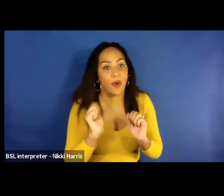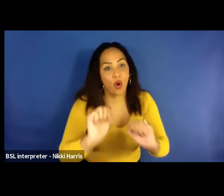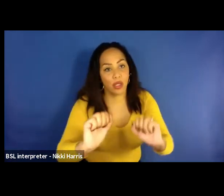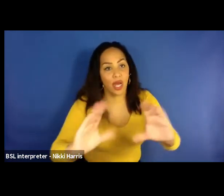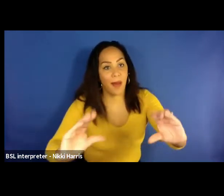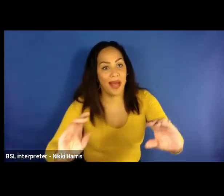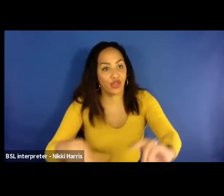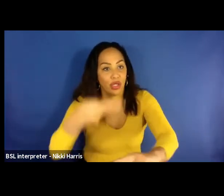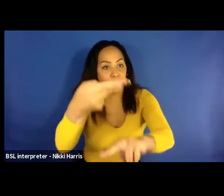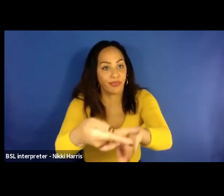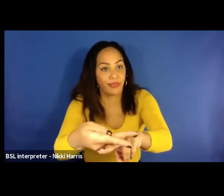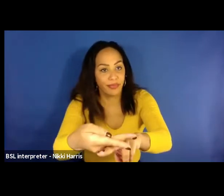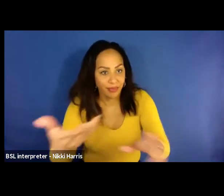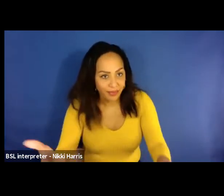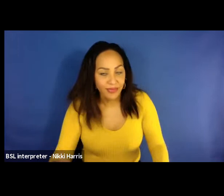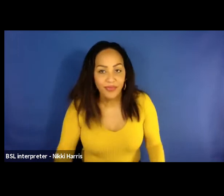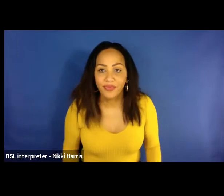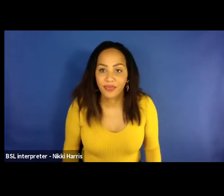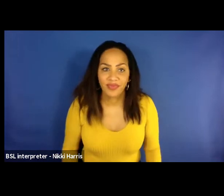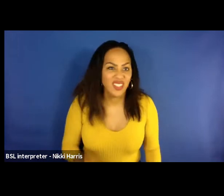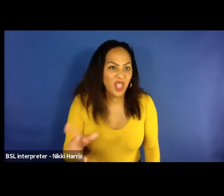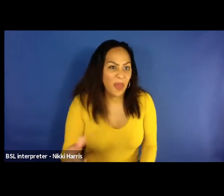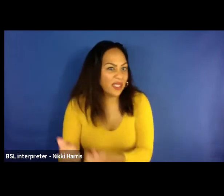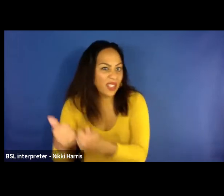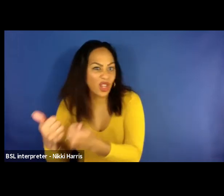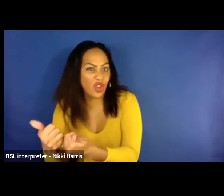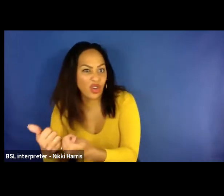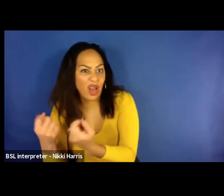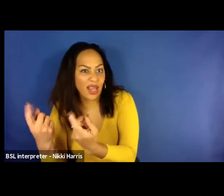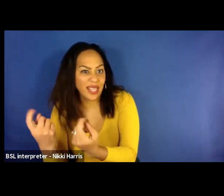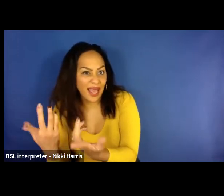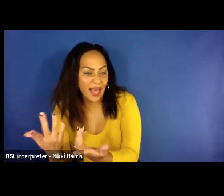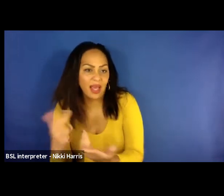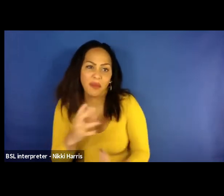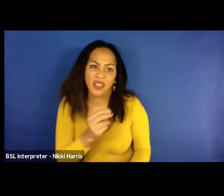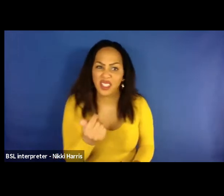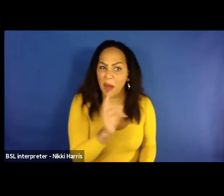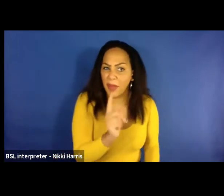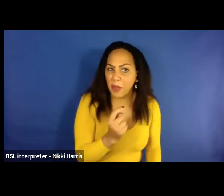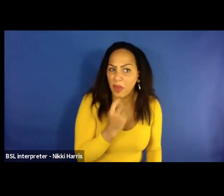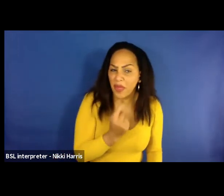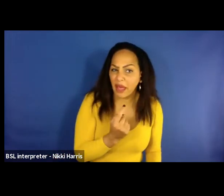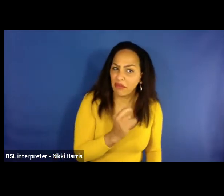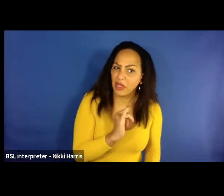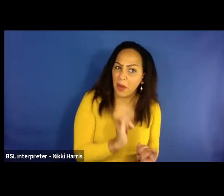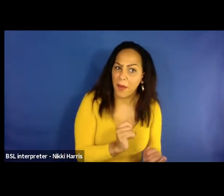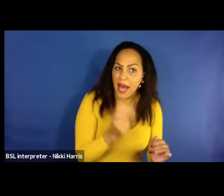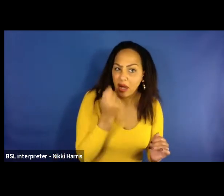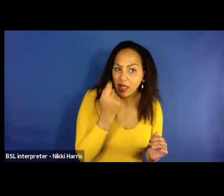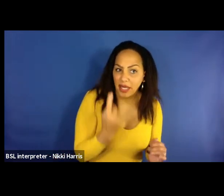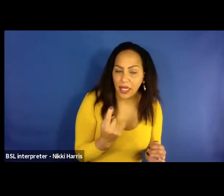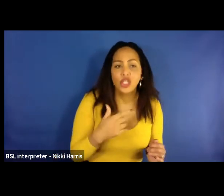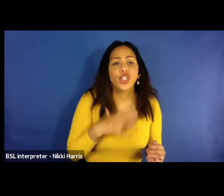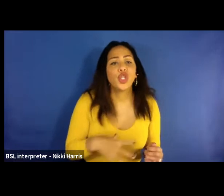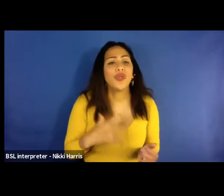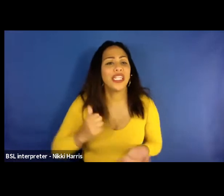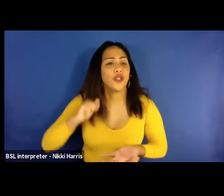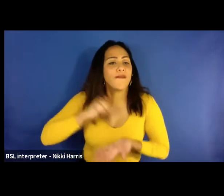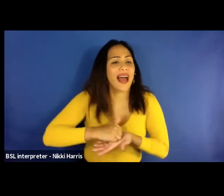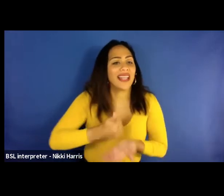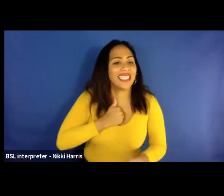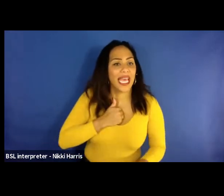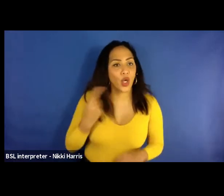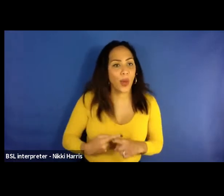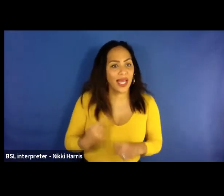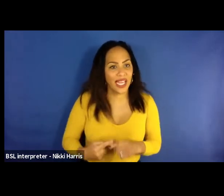idea, and you know, on the opposite, is just an idea that no one is happy to spend money on. So as soon as you can validate that quickly, that really